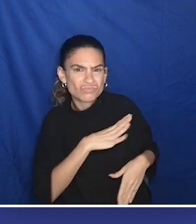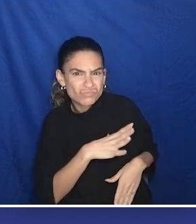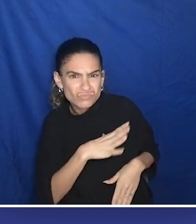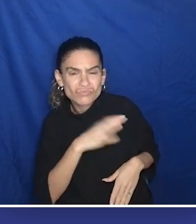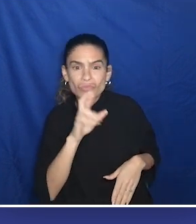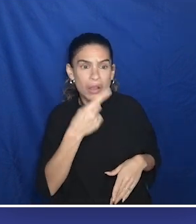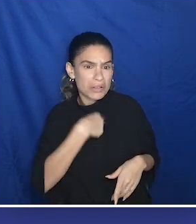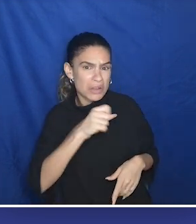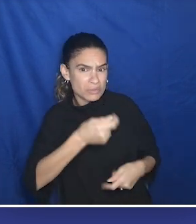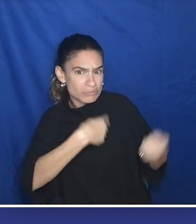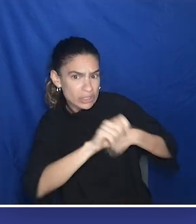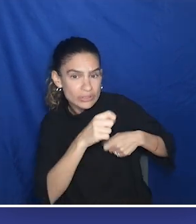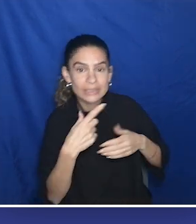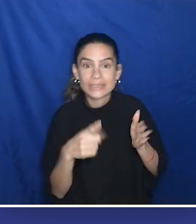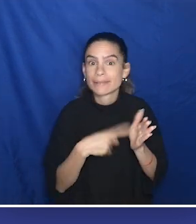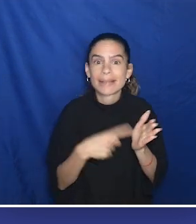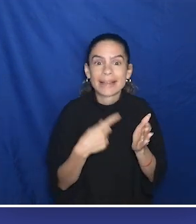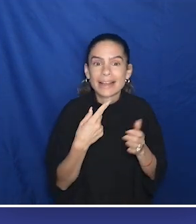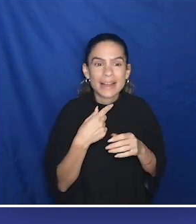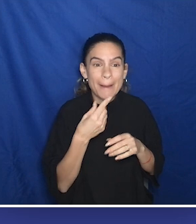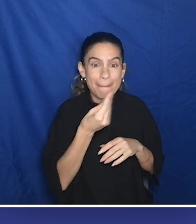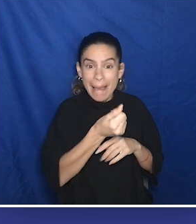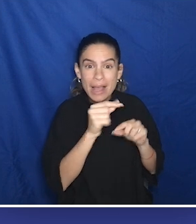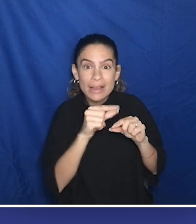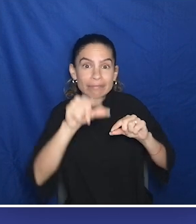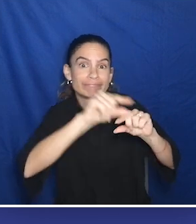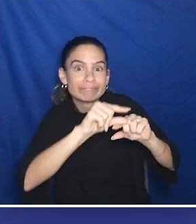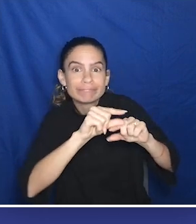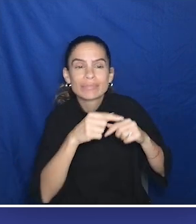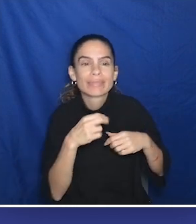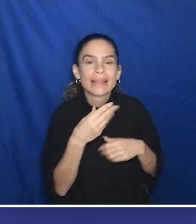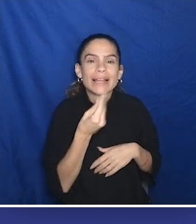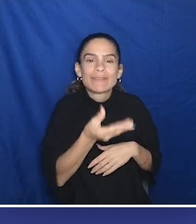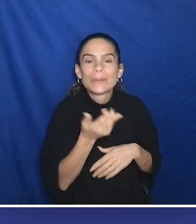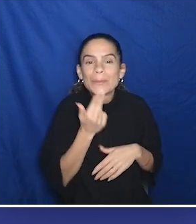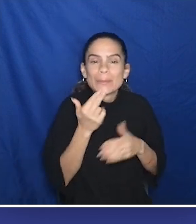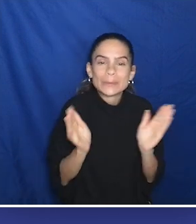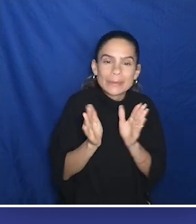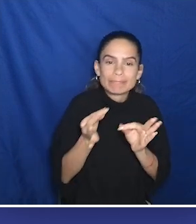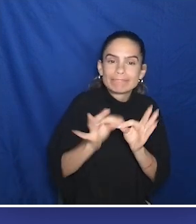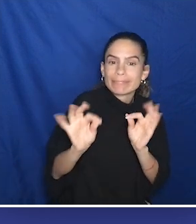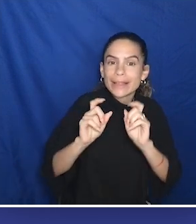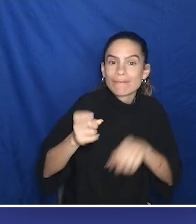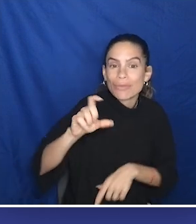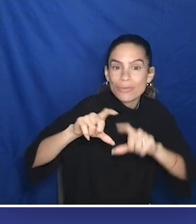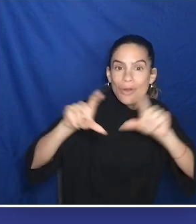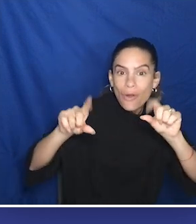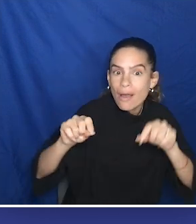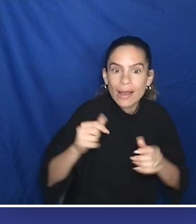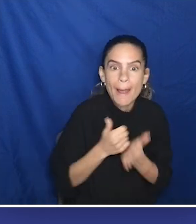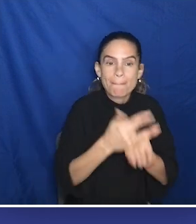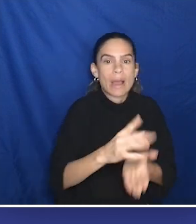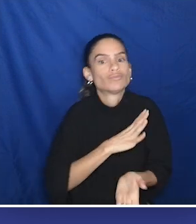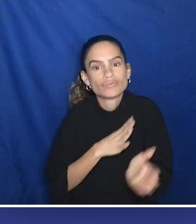shifts, sometimes offering to pay a little more. For example, by providing small amounts in gift cards can help you get coverage.